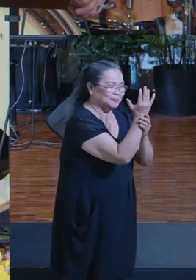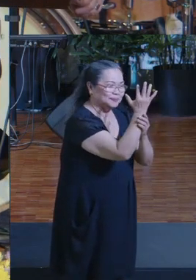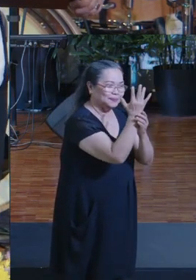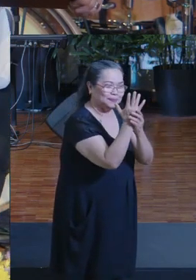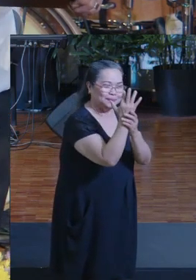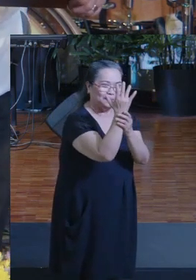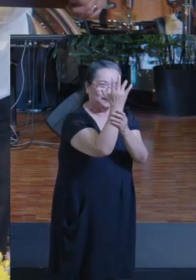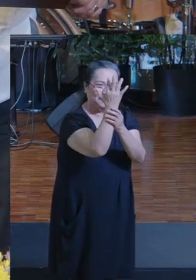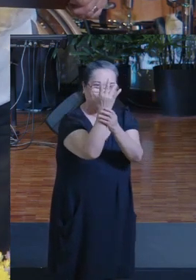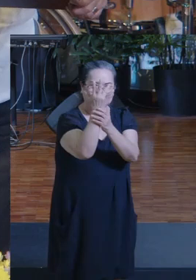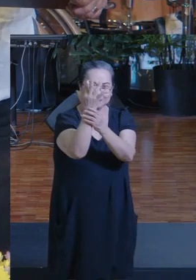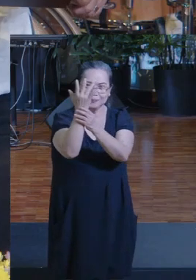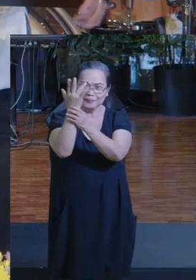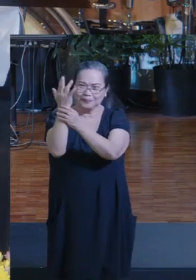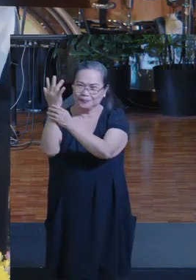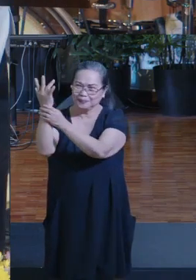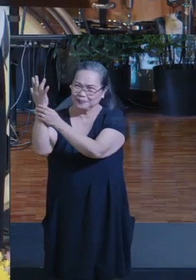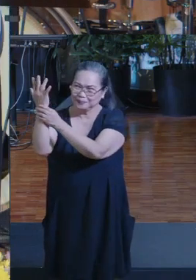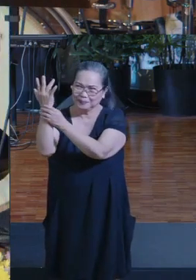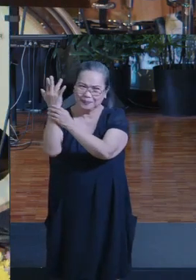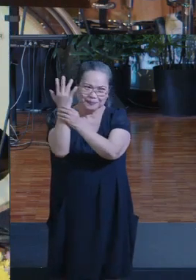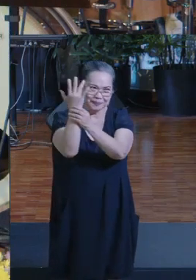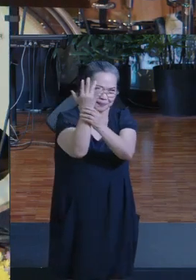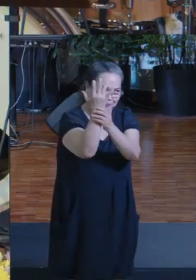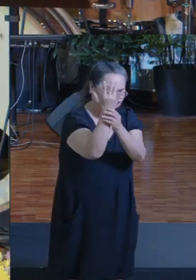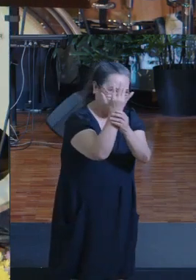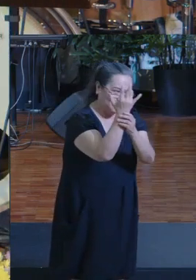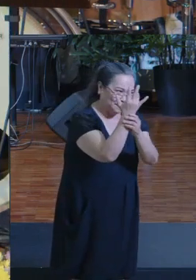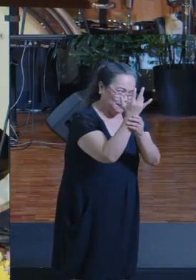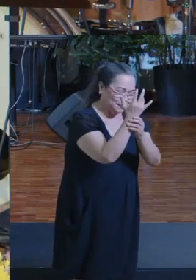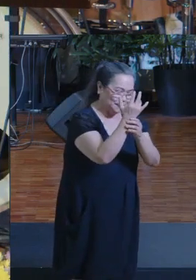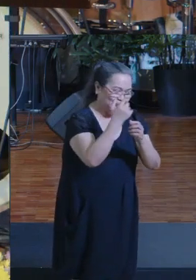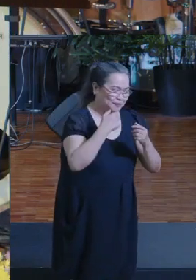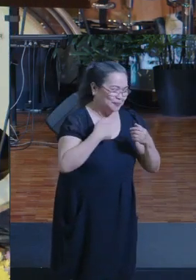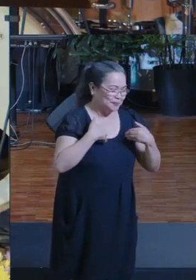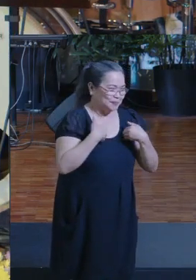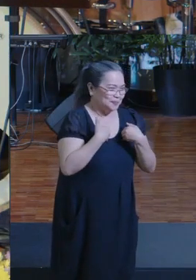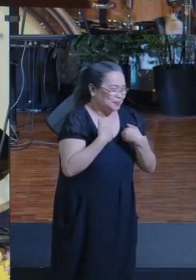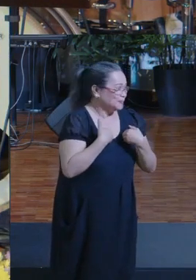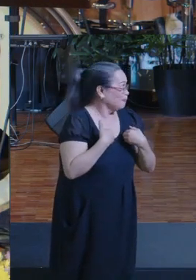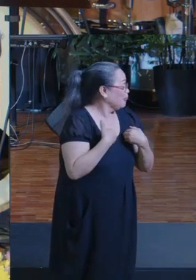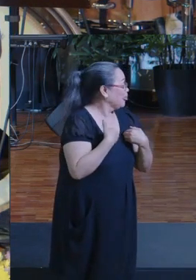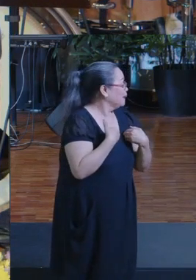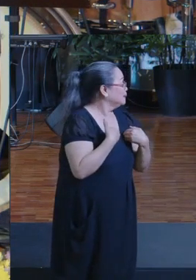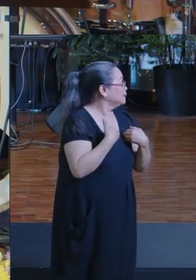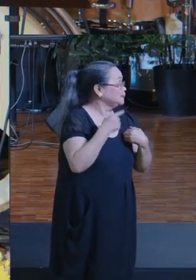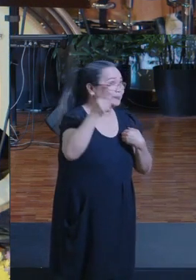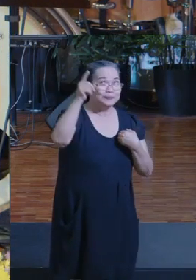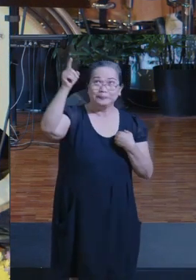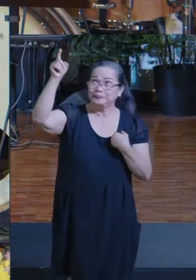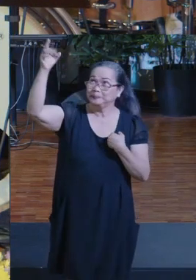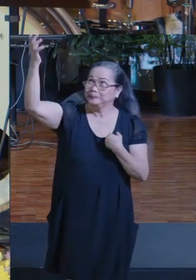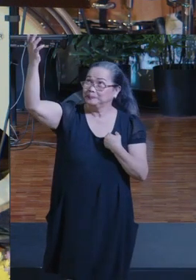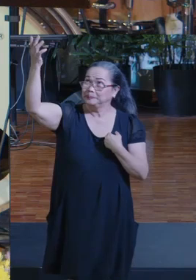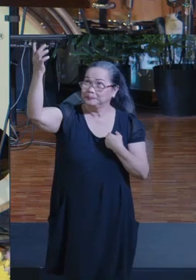torch passed between these pieces. Bumaba po ang Diyos